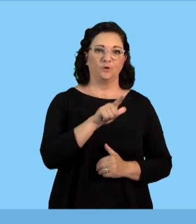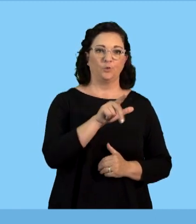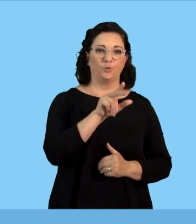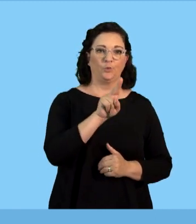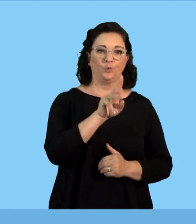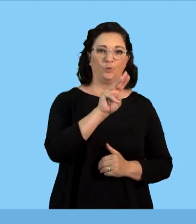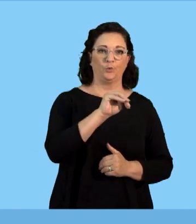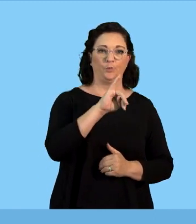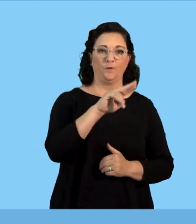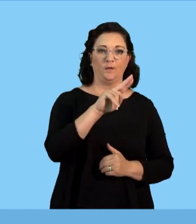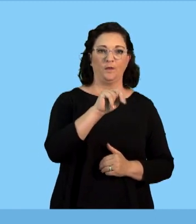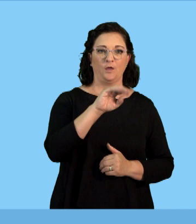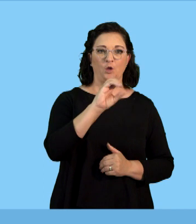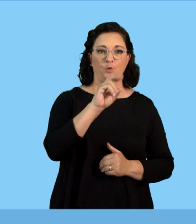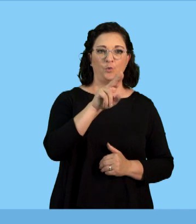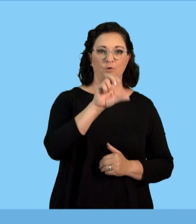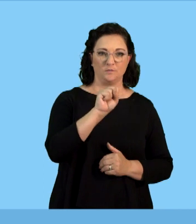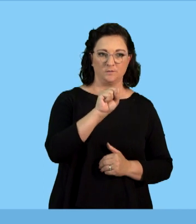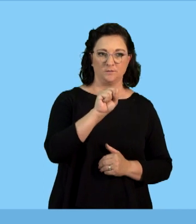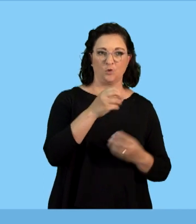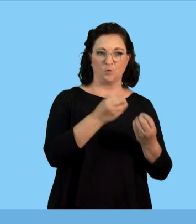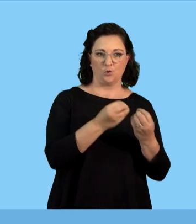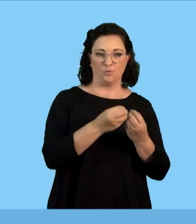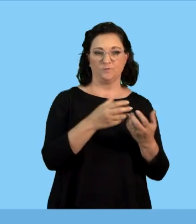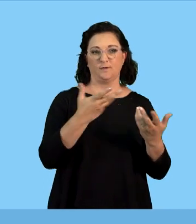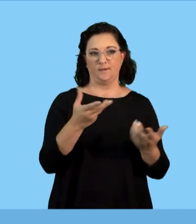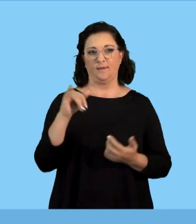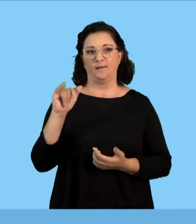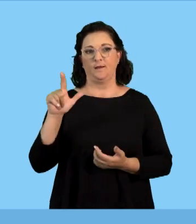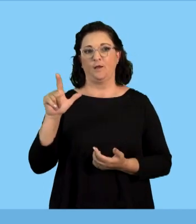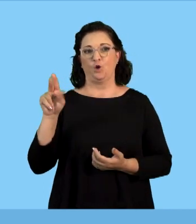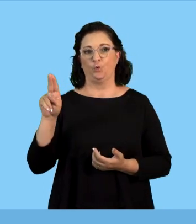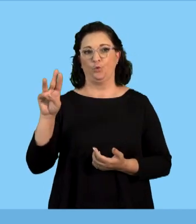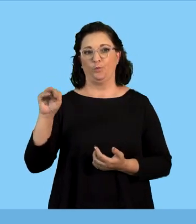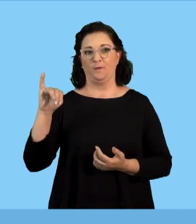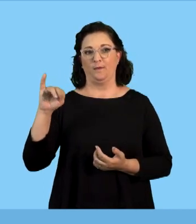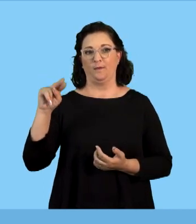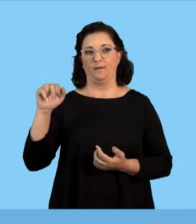differentiate between luminous objects and illuminated object. So luminous,